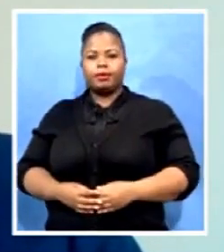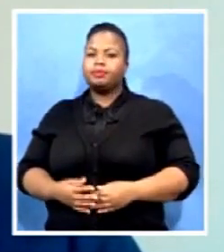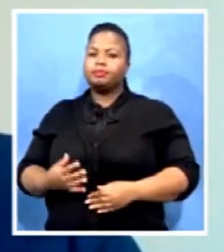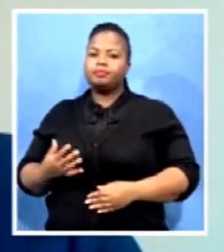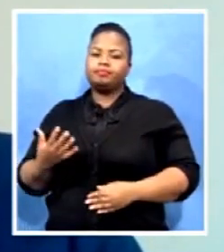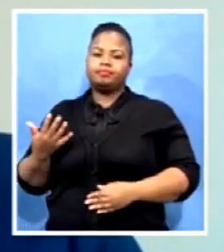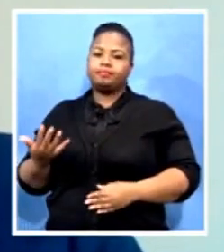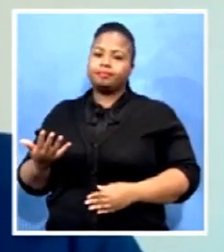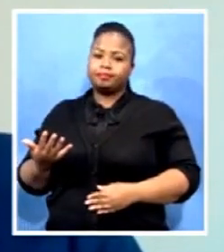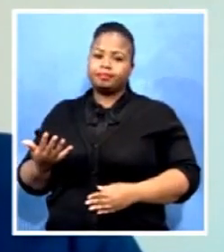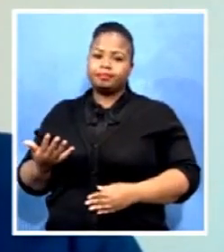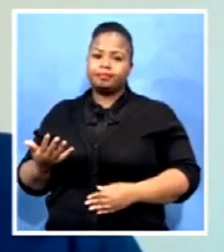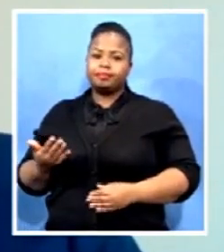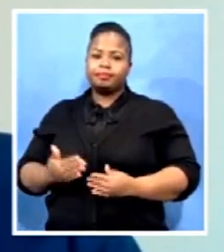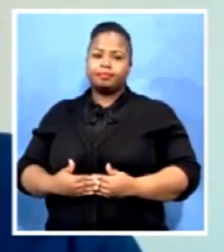we will be working